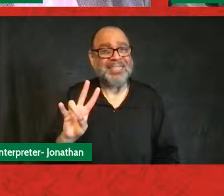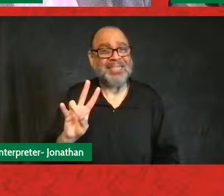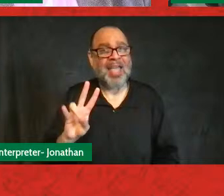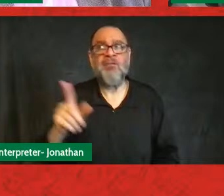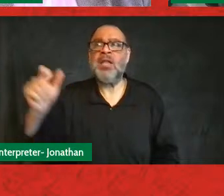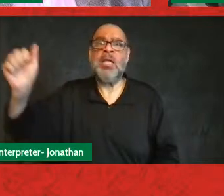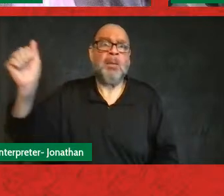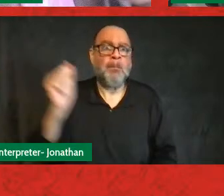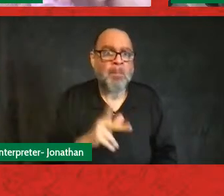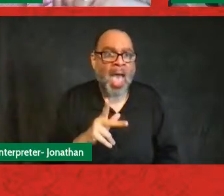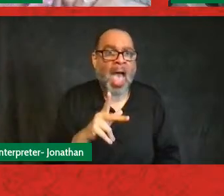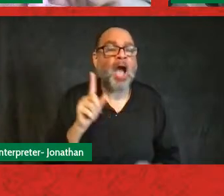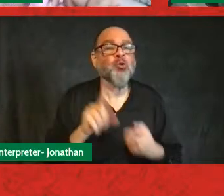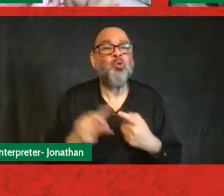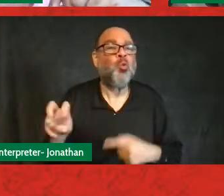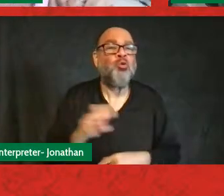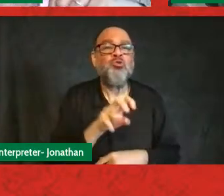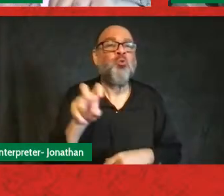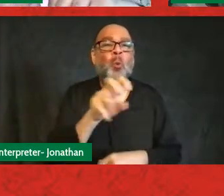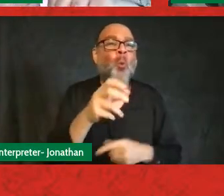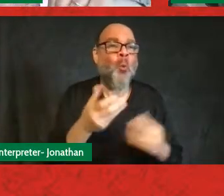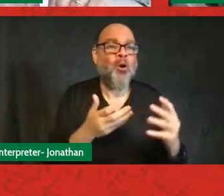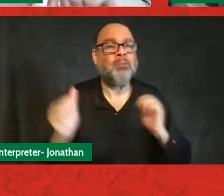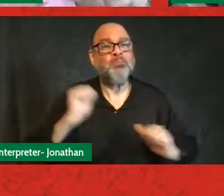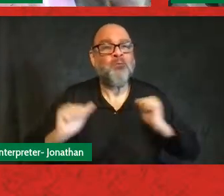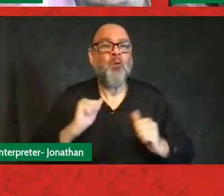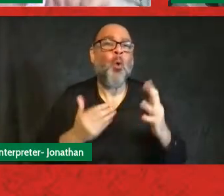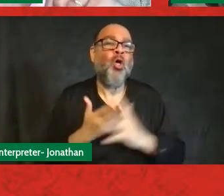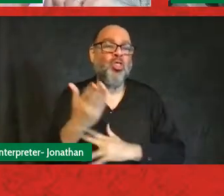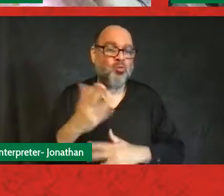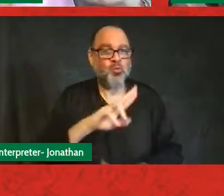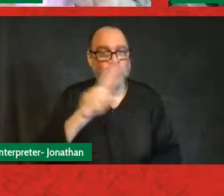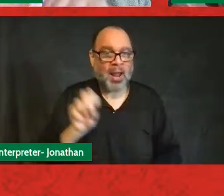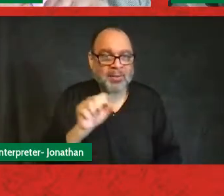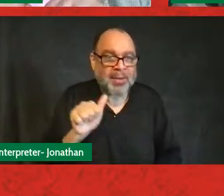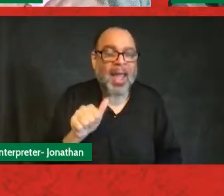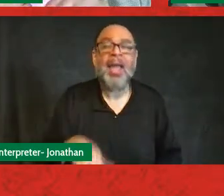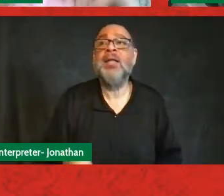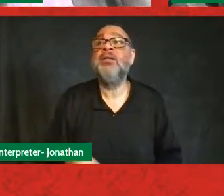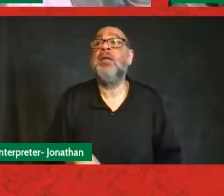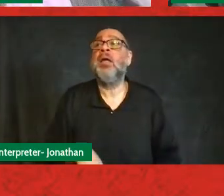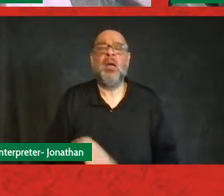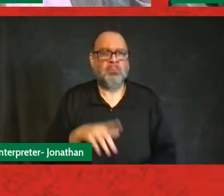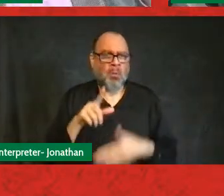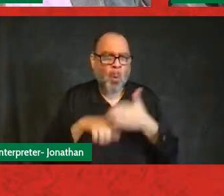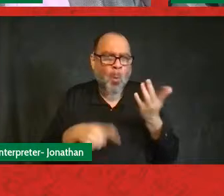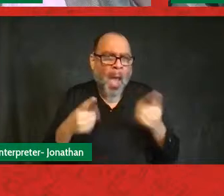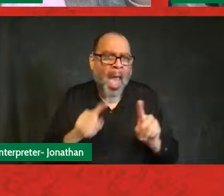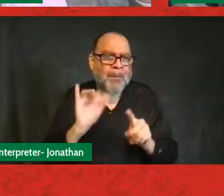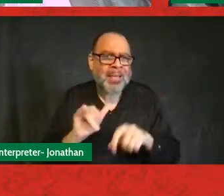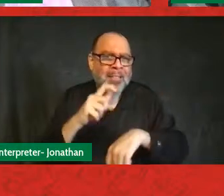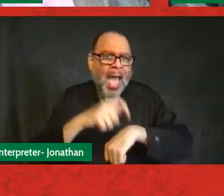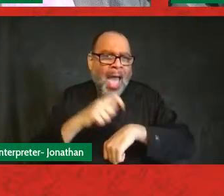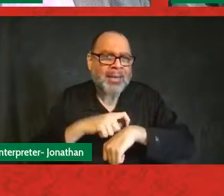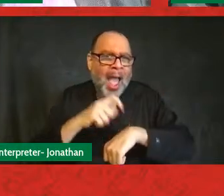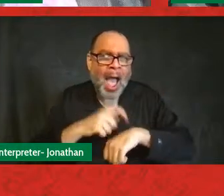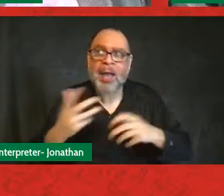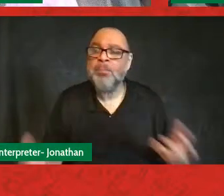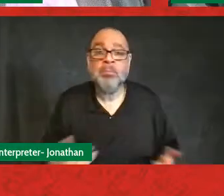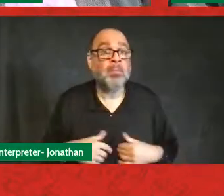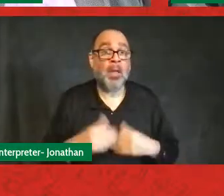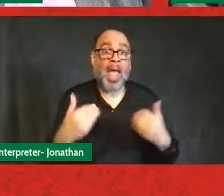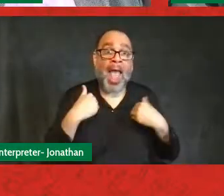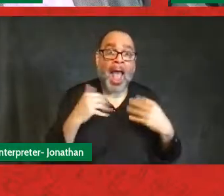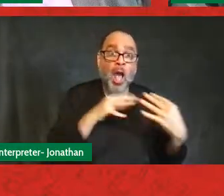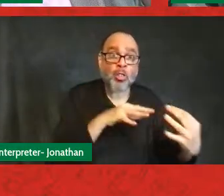what's happened in 1867? We've had the war, 1865. African Americans have been free. And it's so appropriate. We're on Juneteenth,